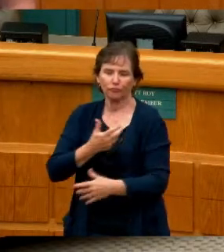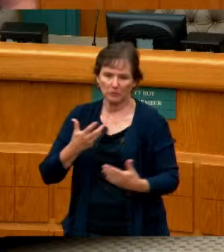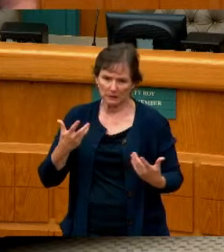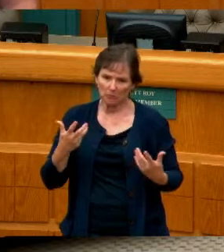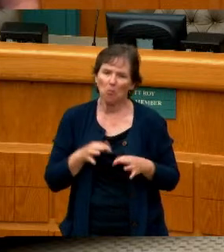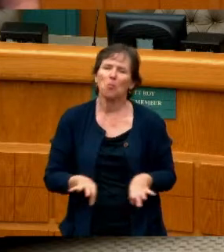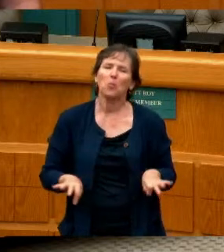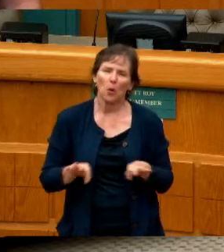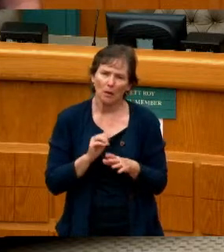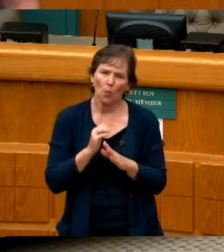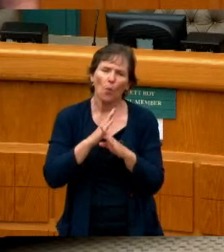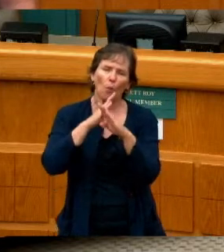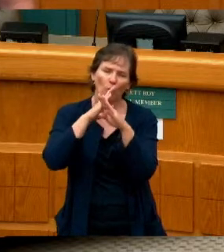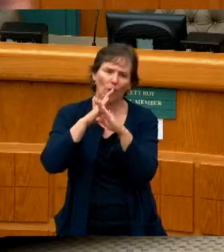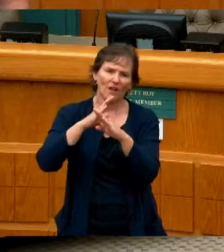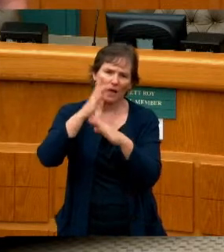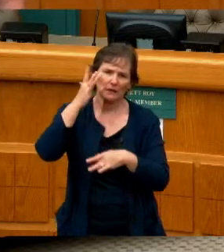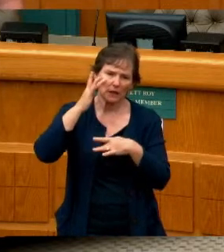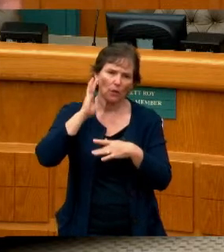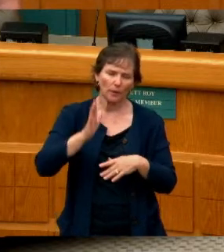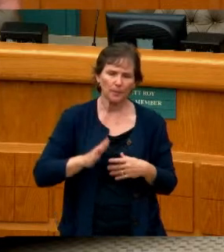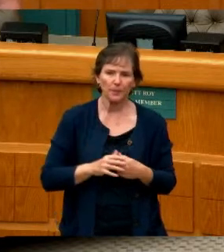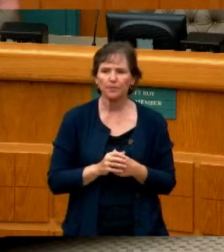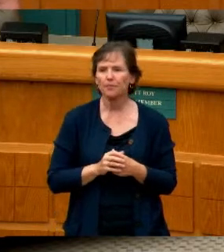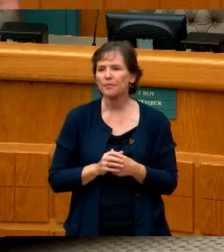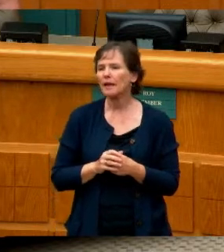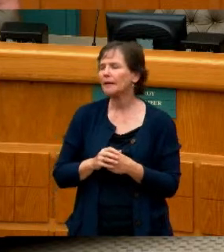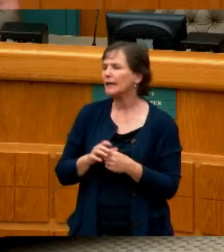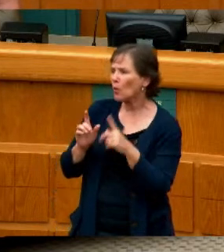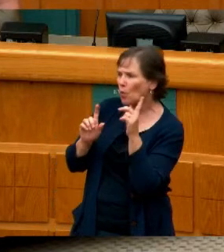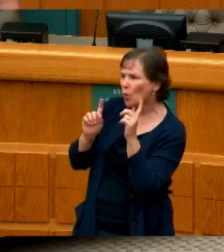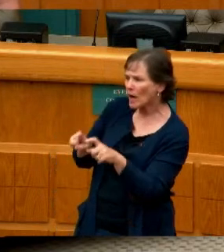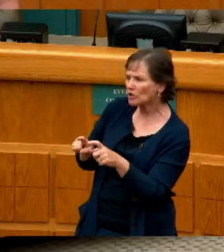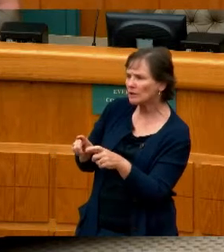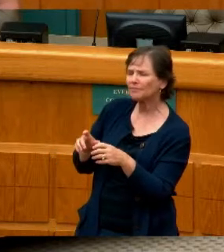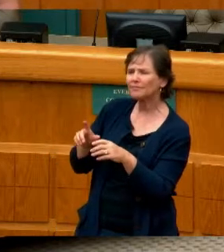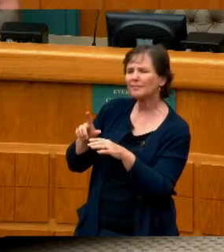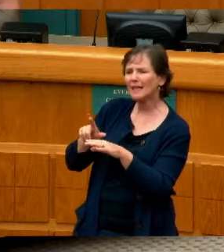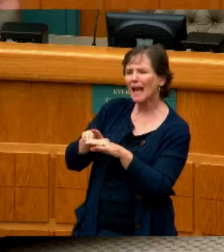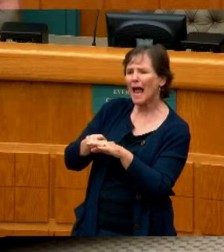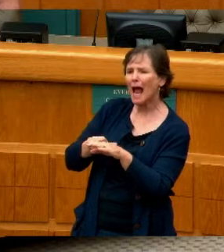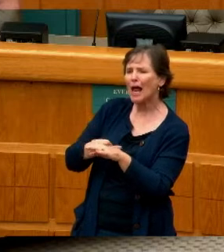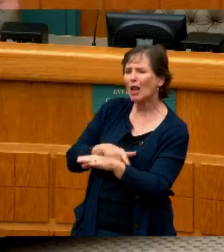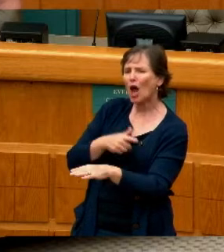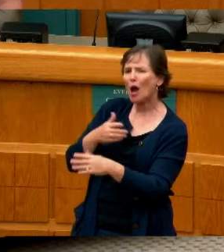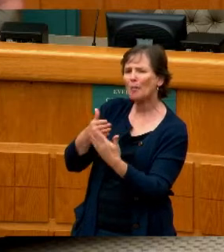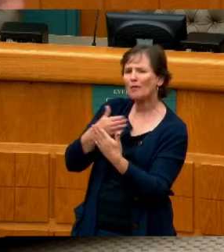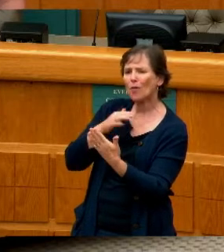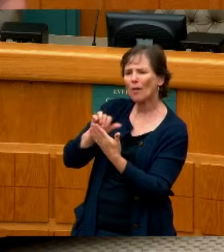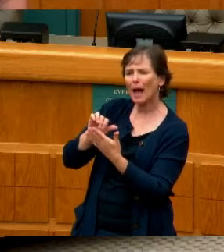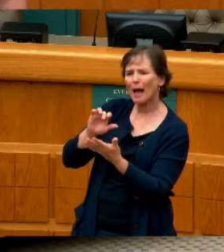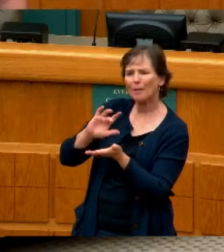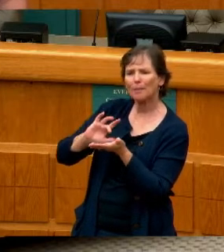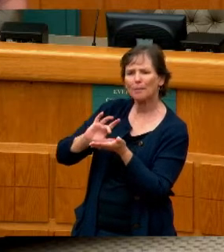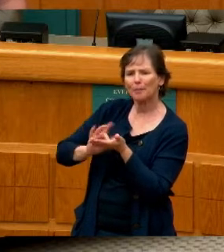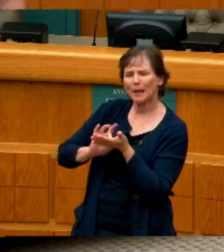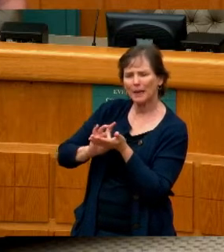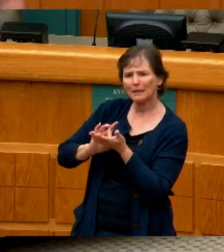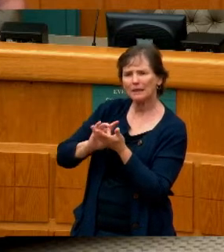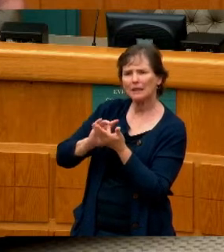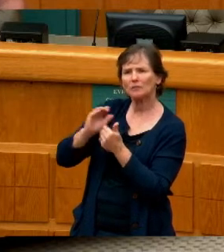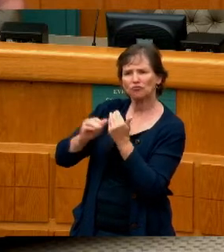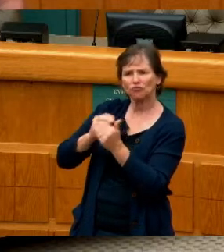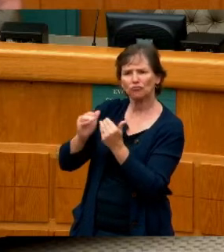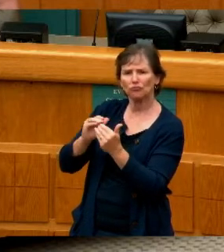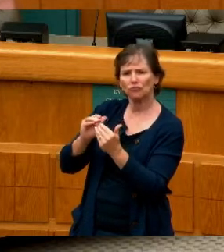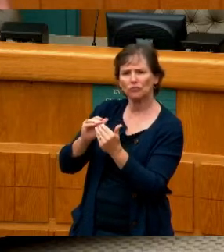vaccine. Okay. How quick are the results for tomorrow's testing? For tomorrow's testing,